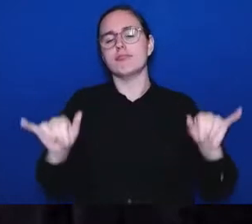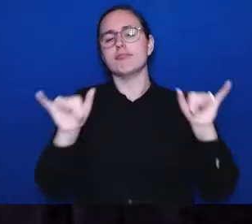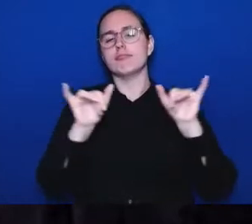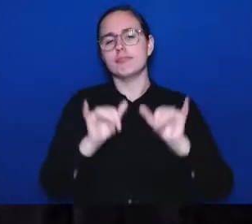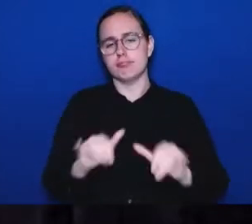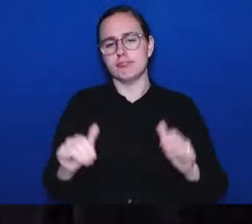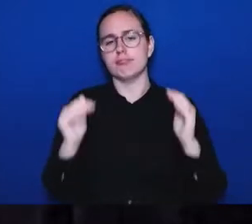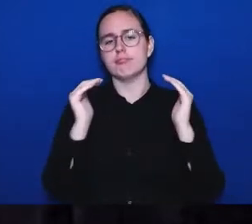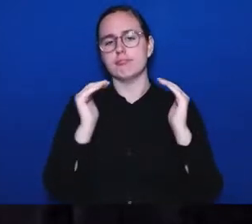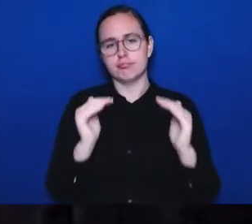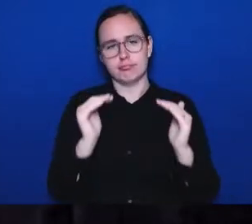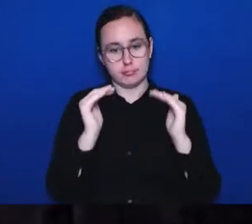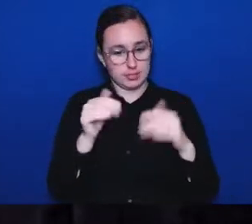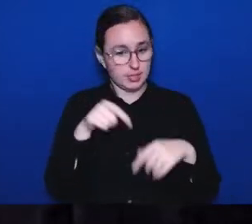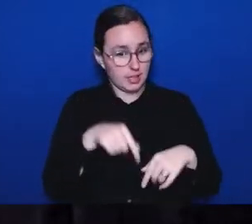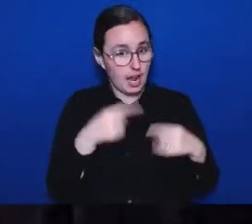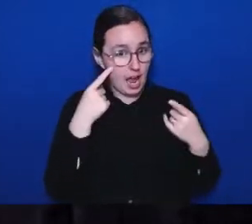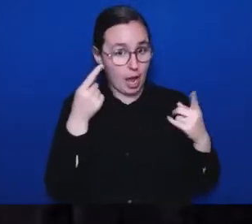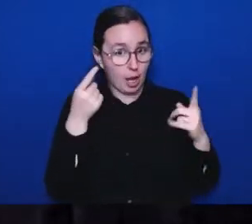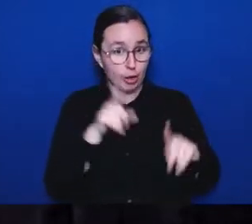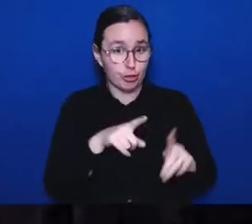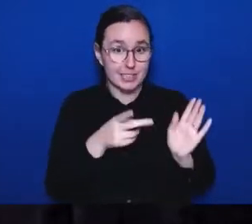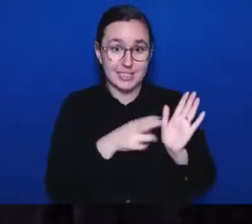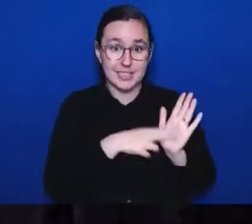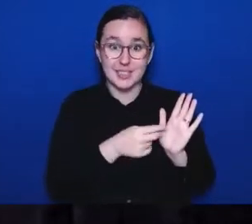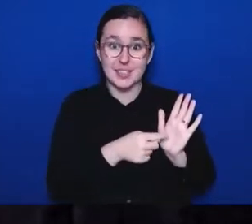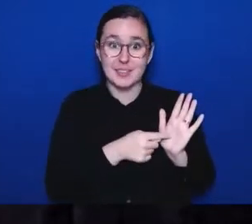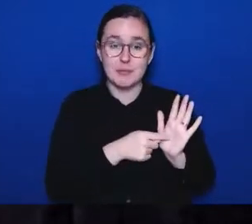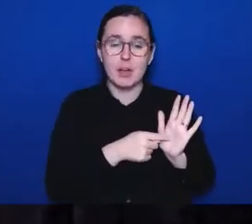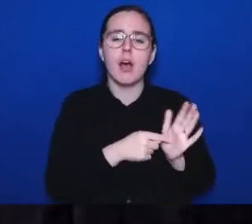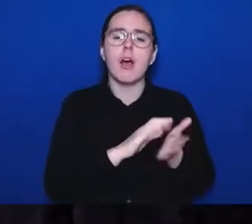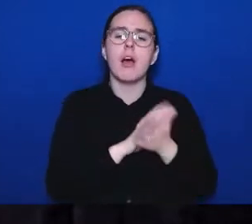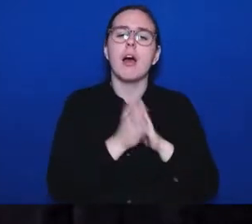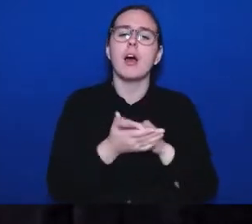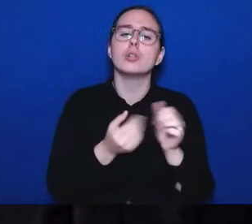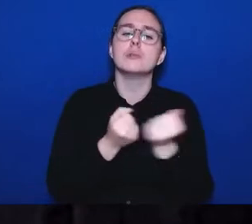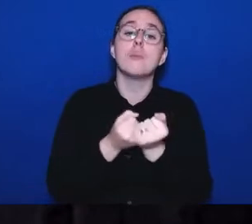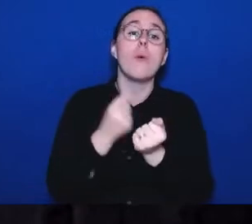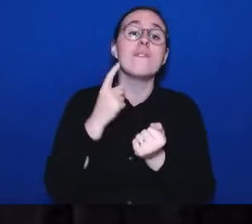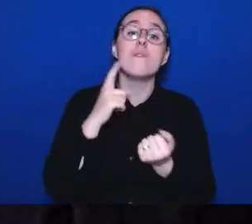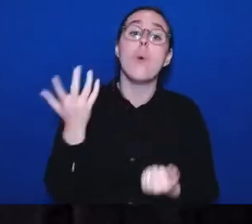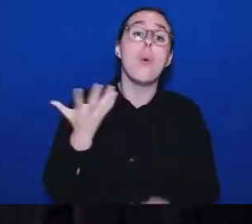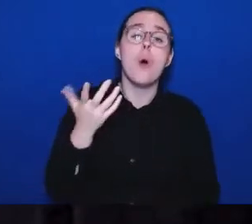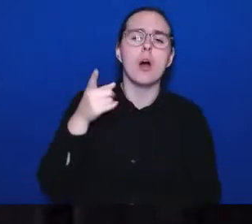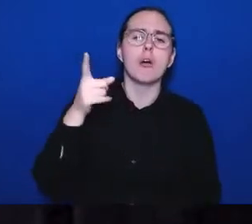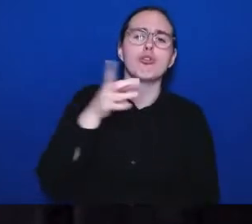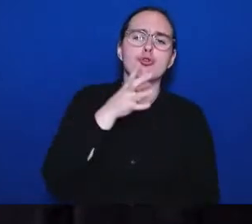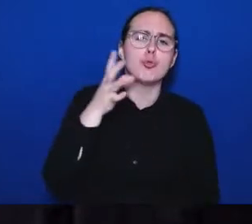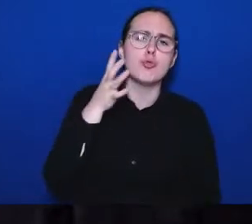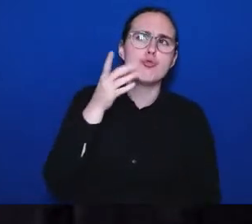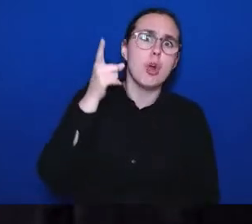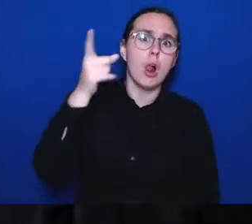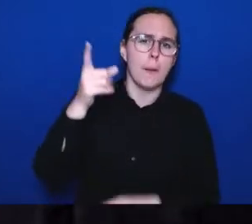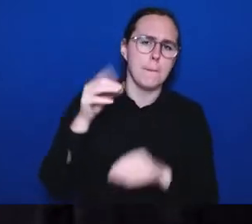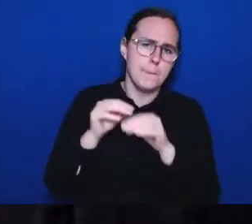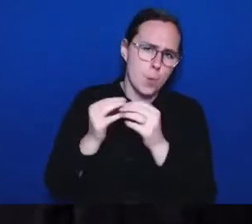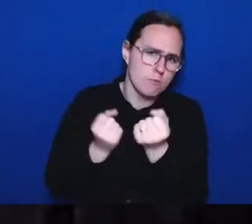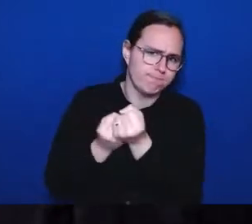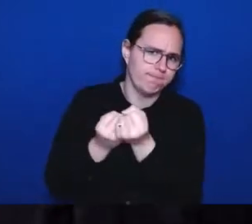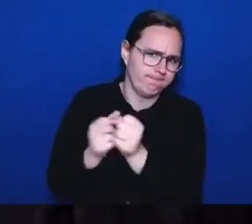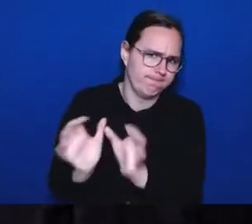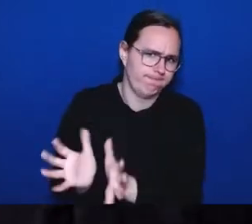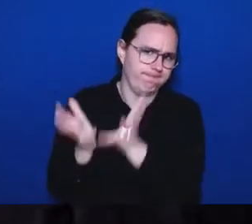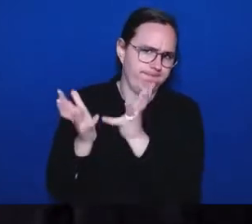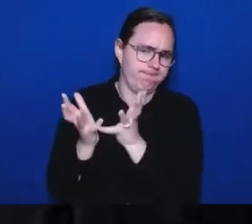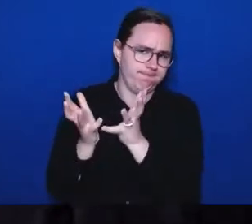that the changes we're making in practice, some of which actually started in smaller and rural communities, are now bringing to urban